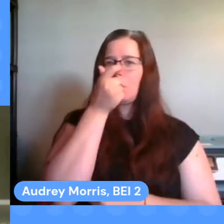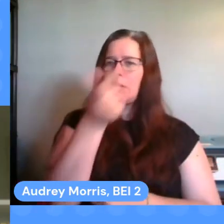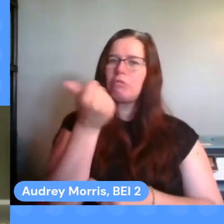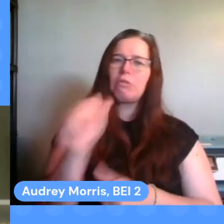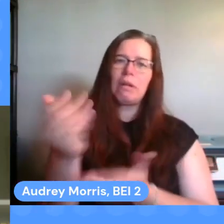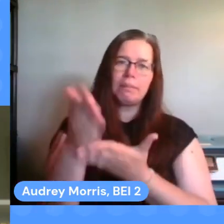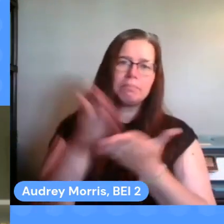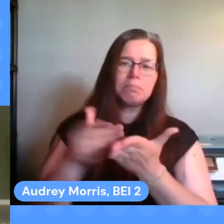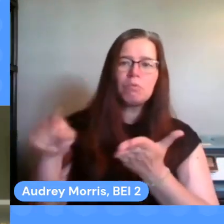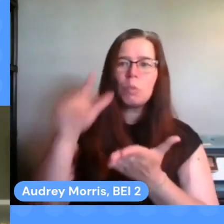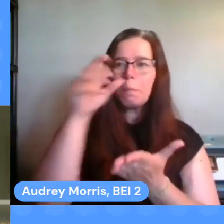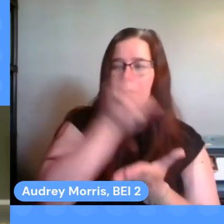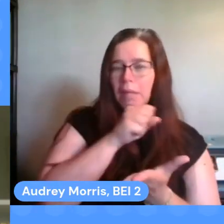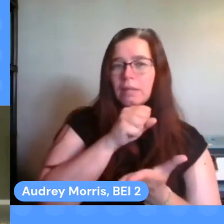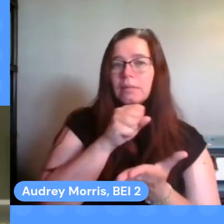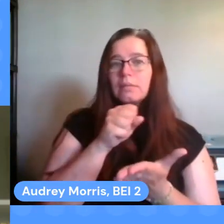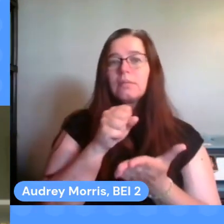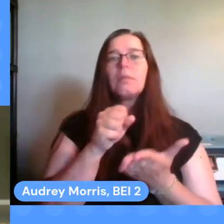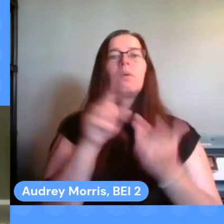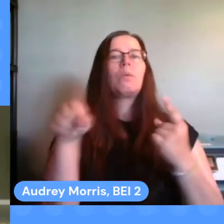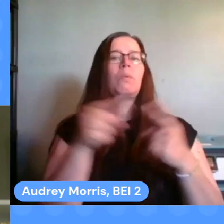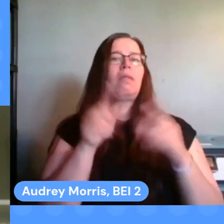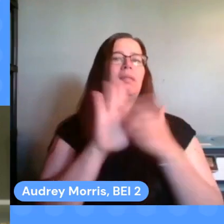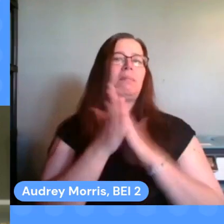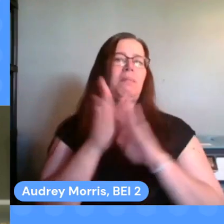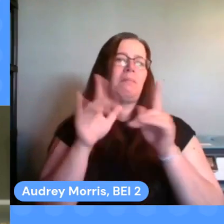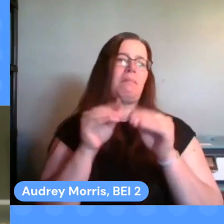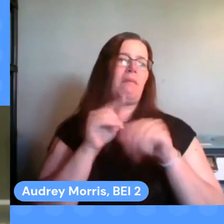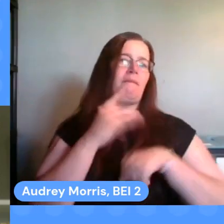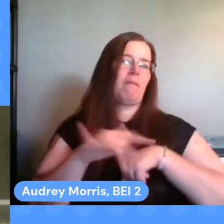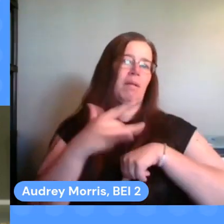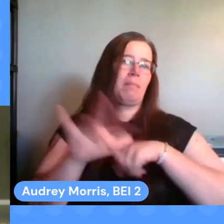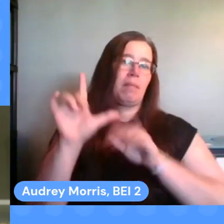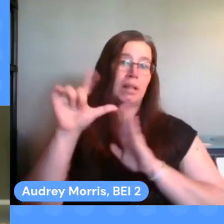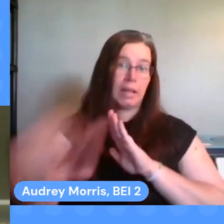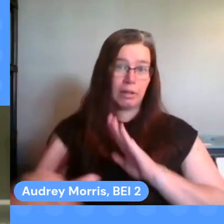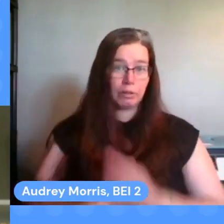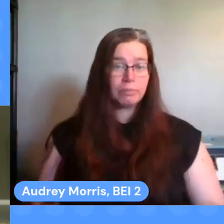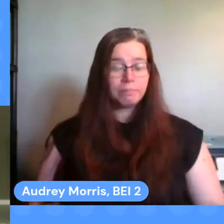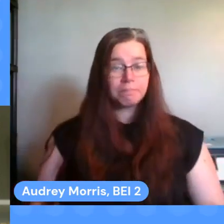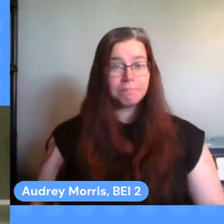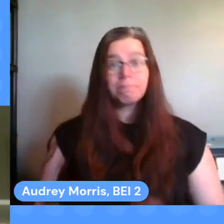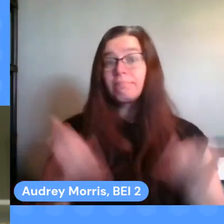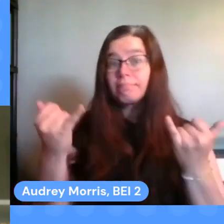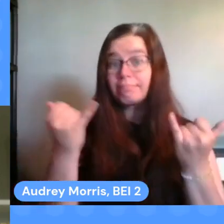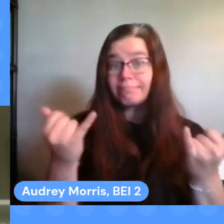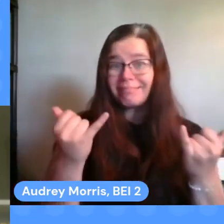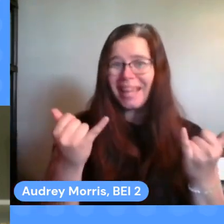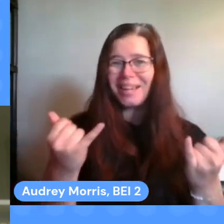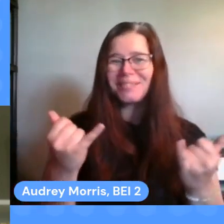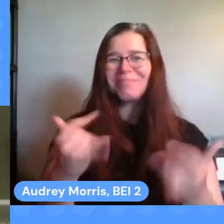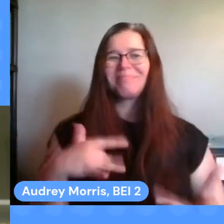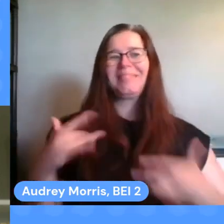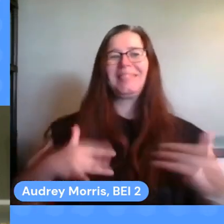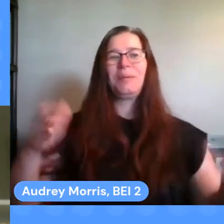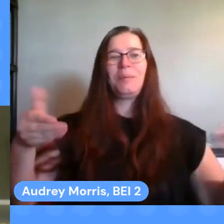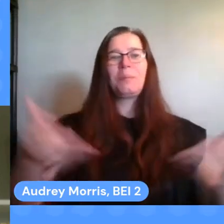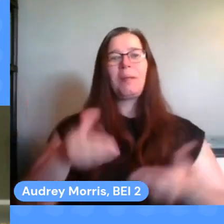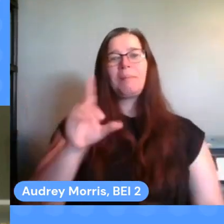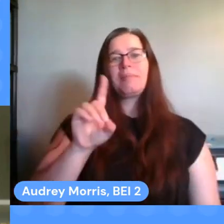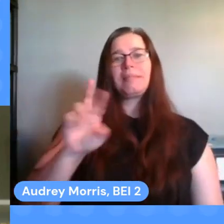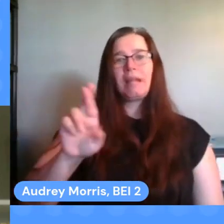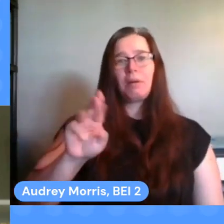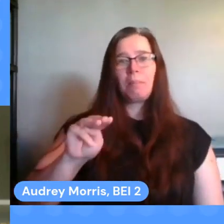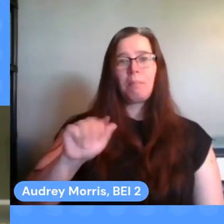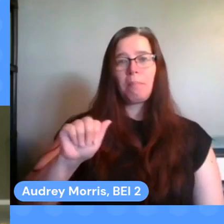sessions you miss when recordings are released here later. Now, I am pleased to welcome Dr. Margaret